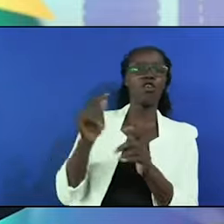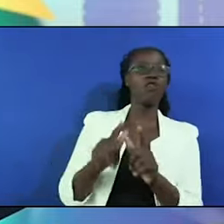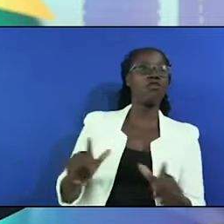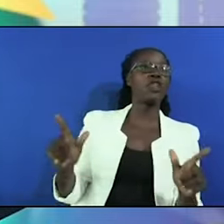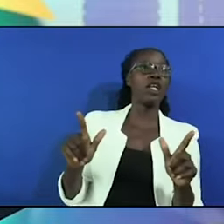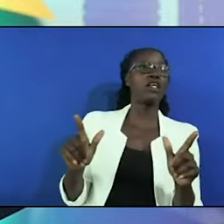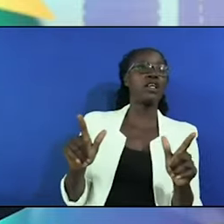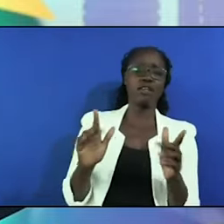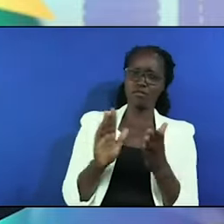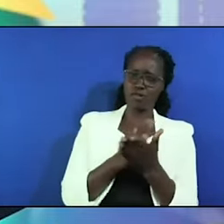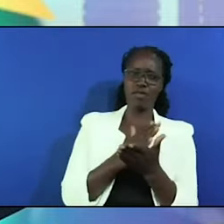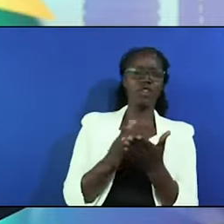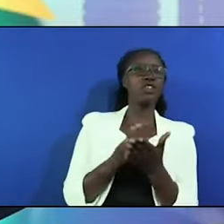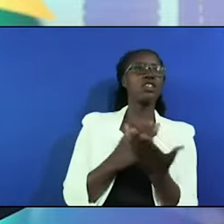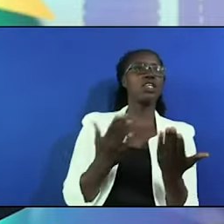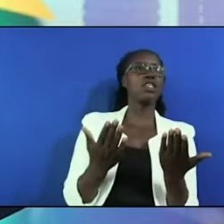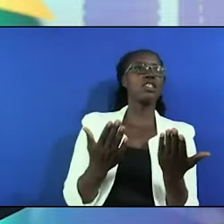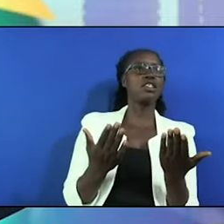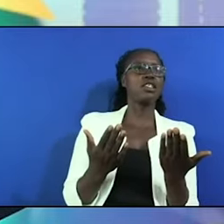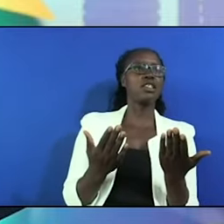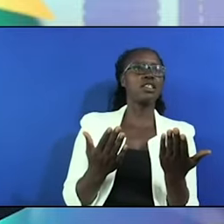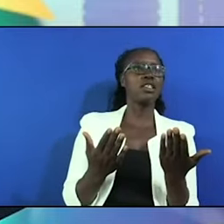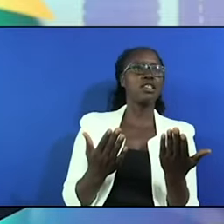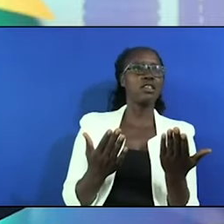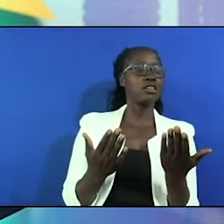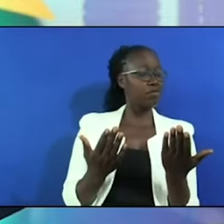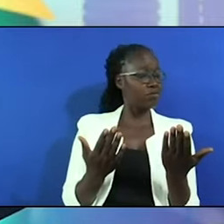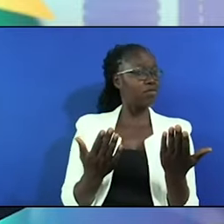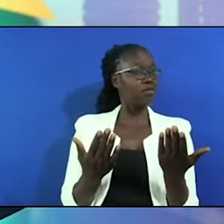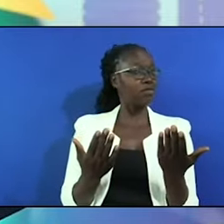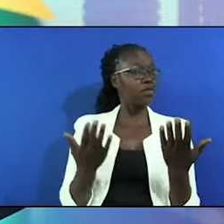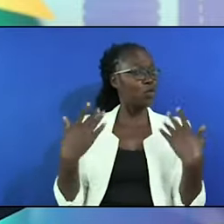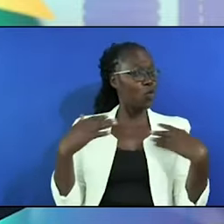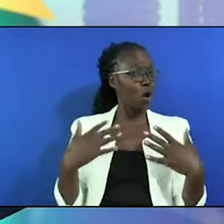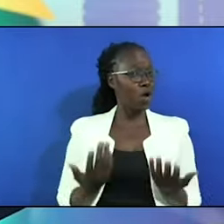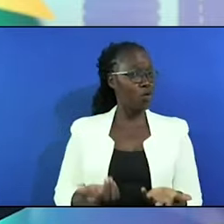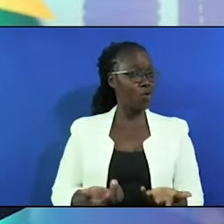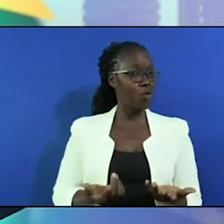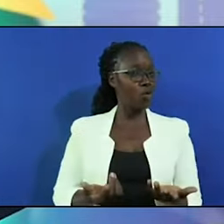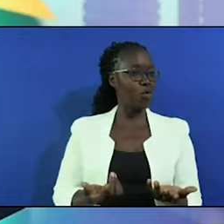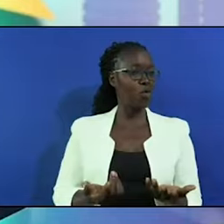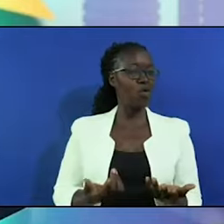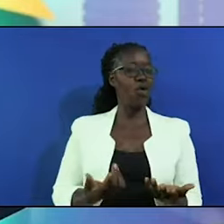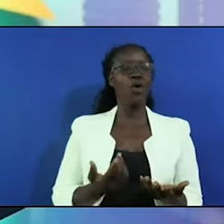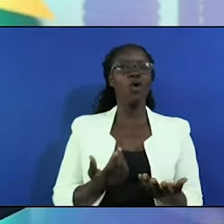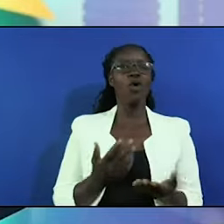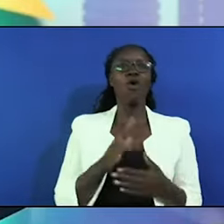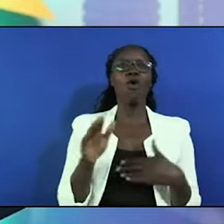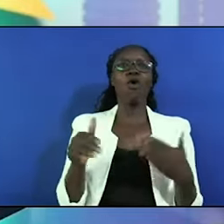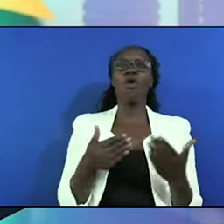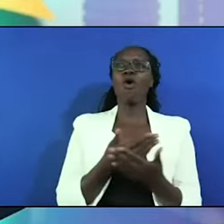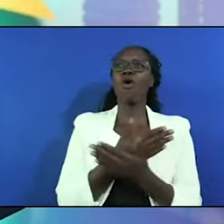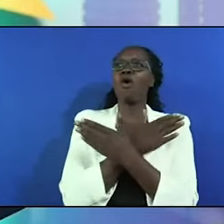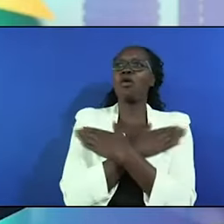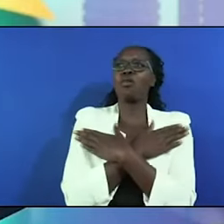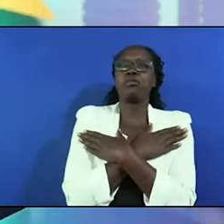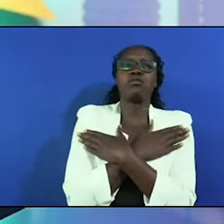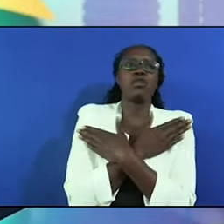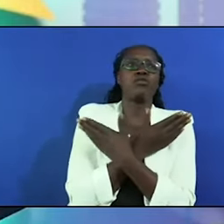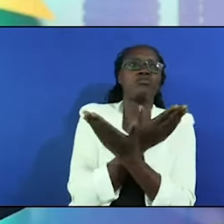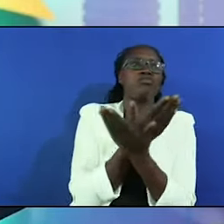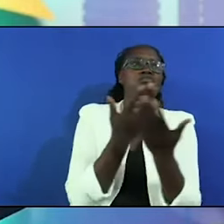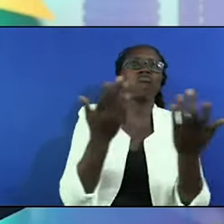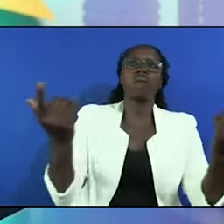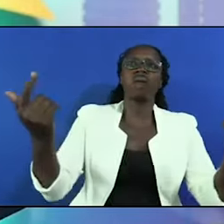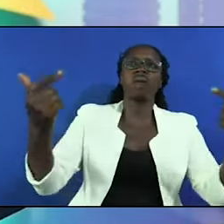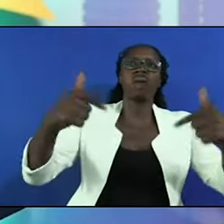you met friends, I'm sure. Are there Adventists there? Wow. With all the friends who have come